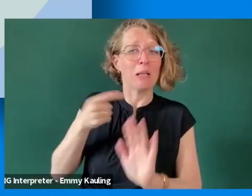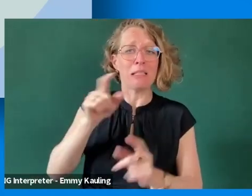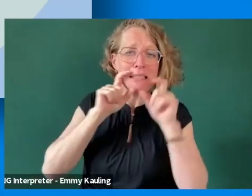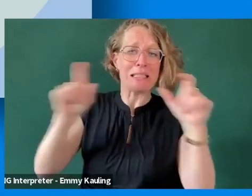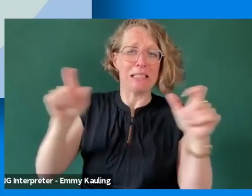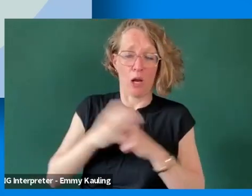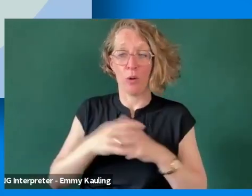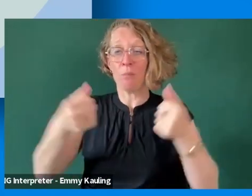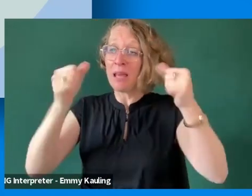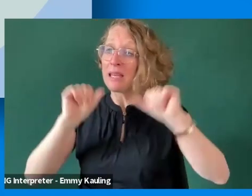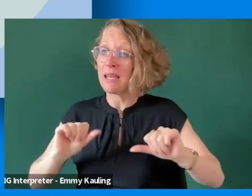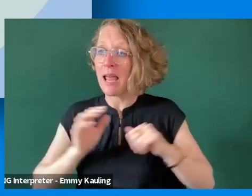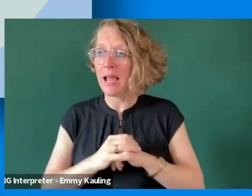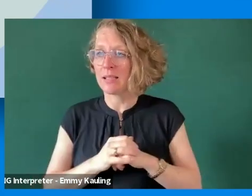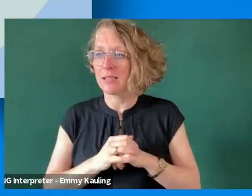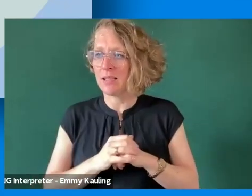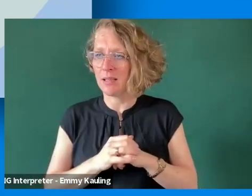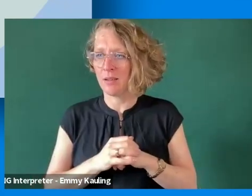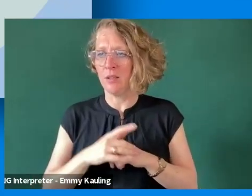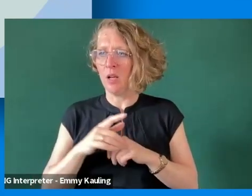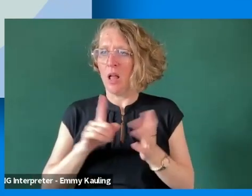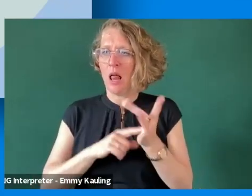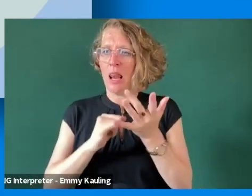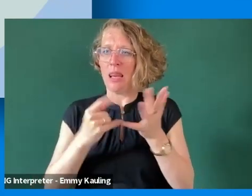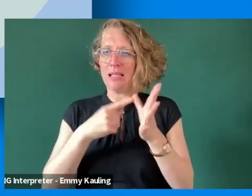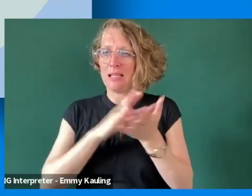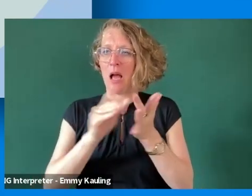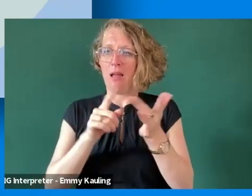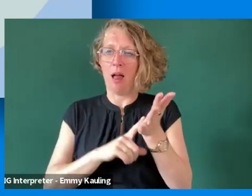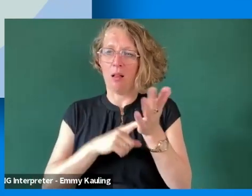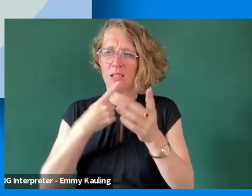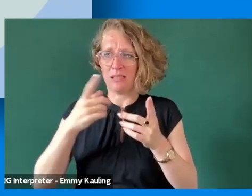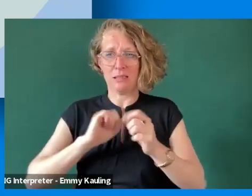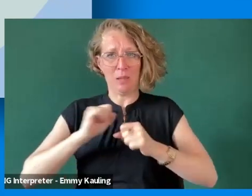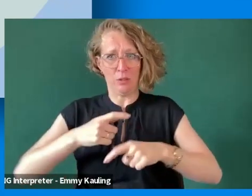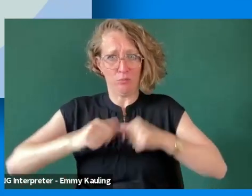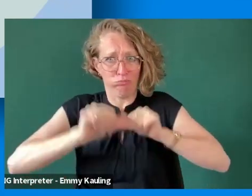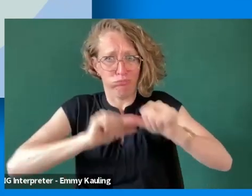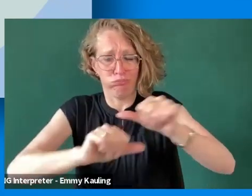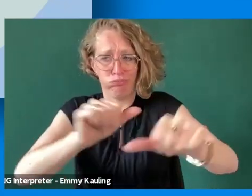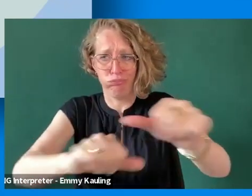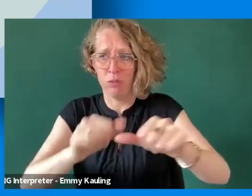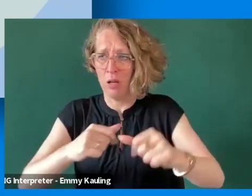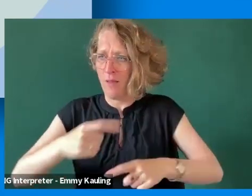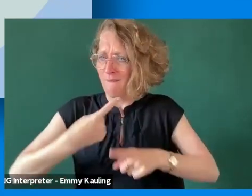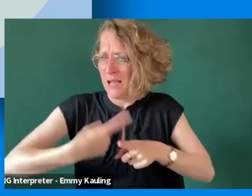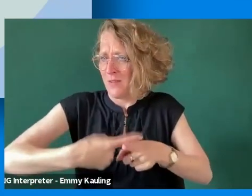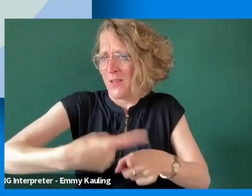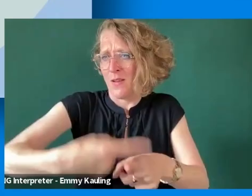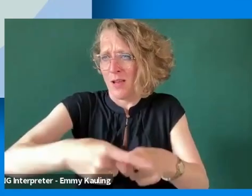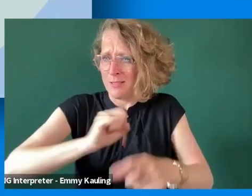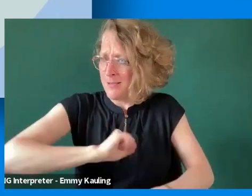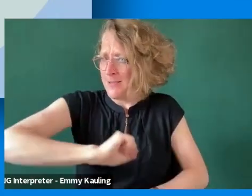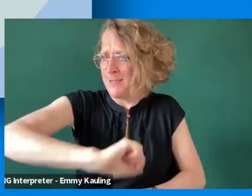Next question. This is a space that's moving very fast, says Lisa Hill. Different forms of decision making. The elephant in the room is the AI in